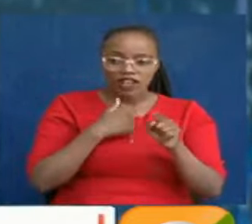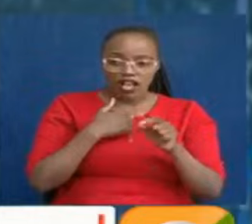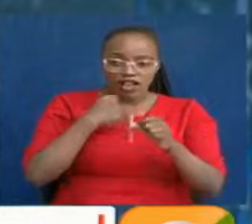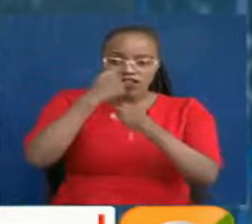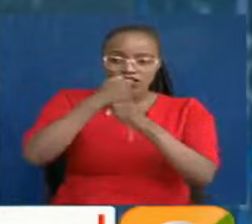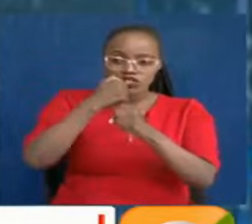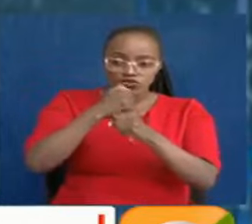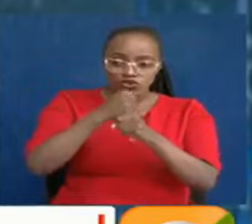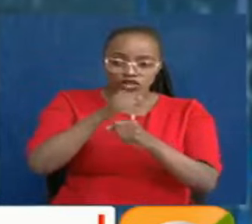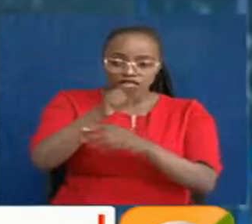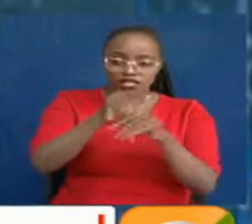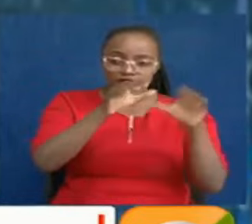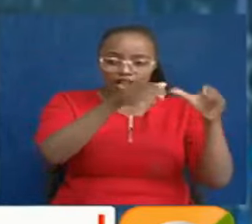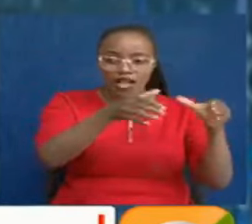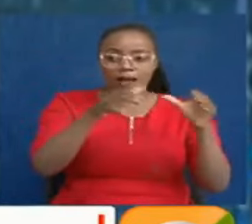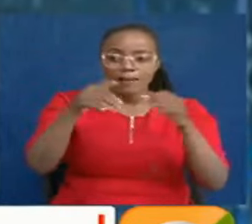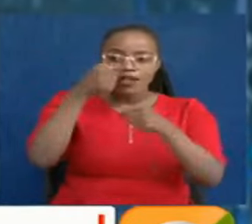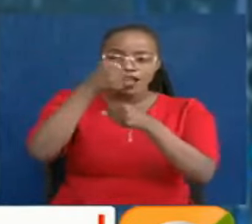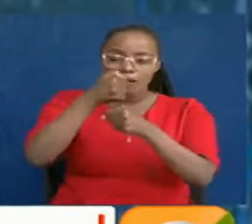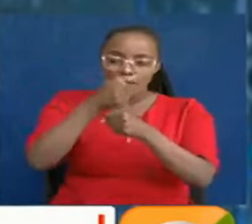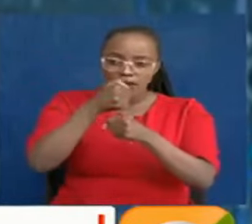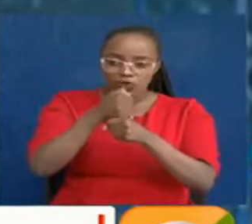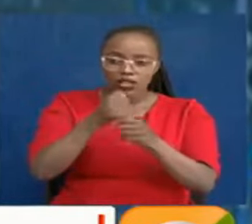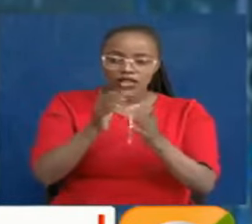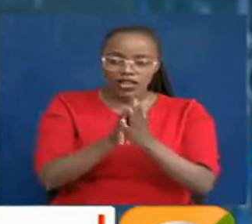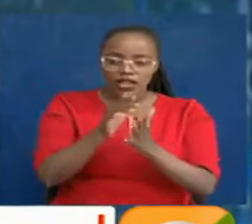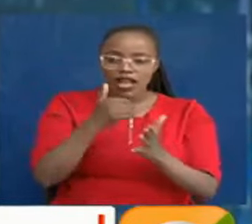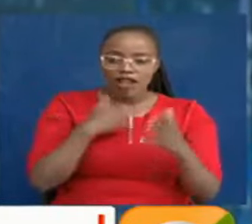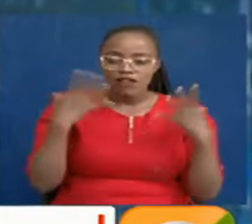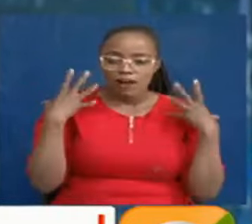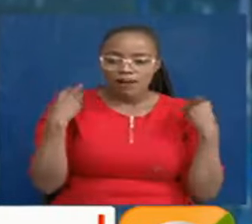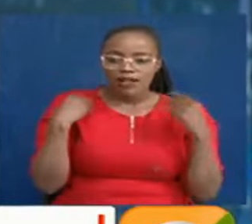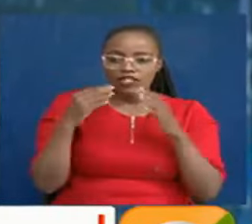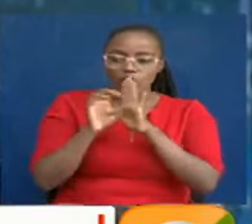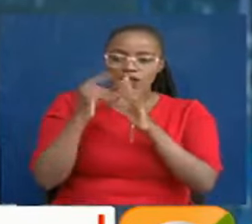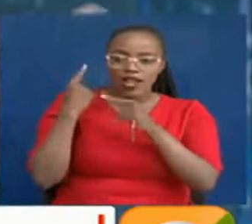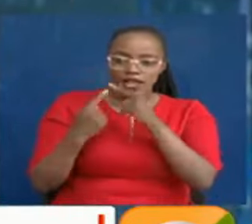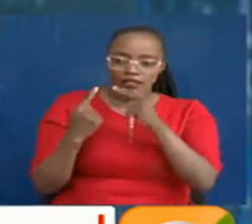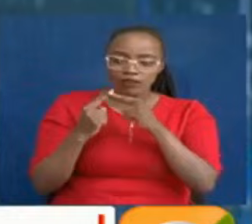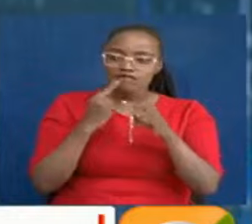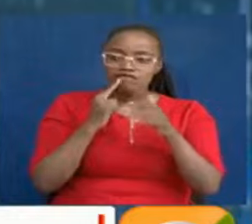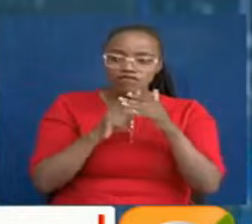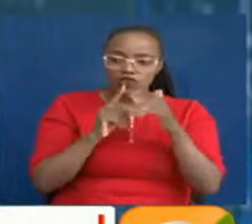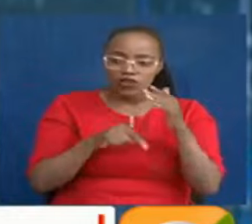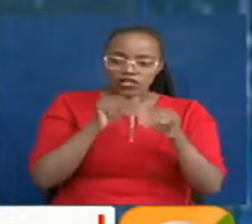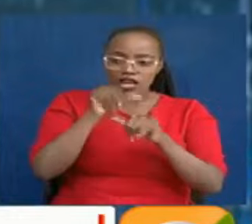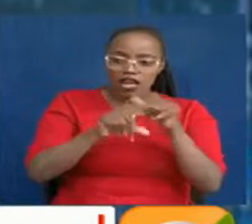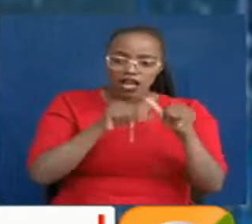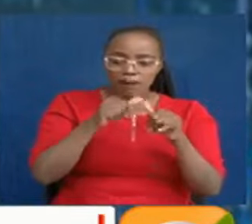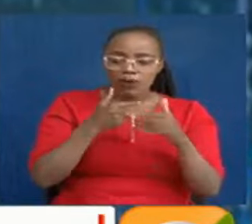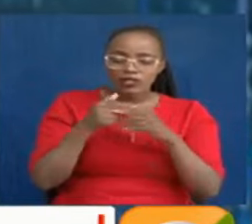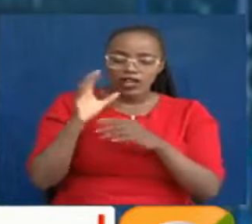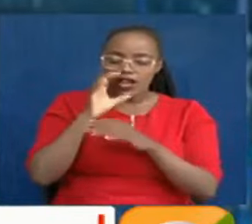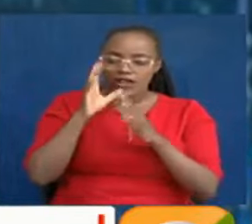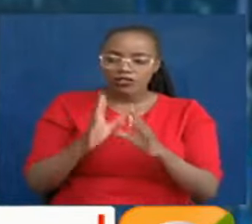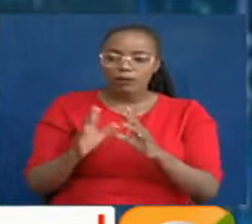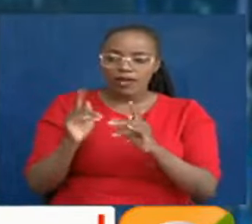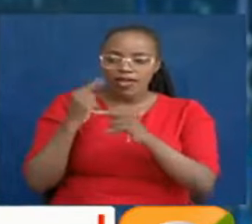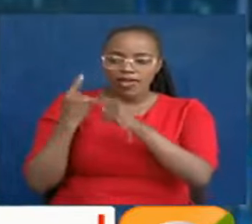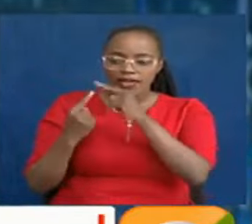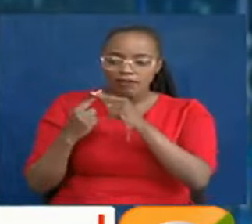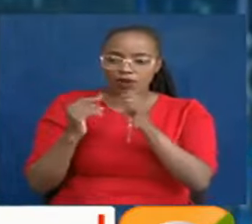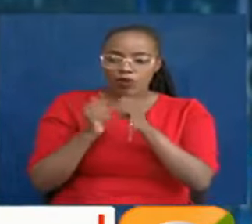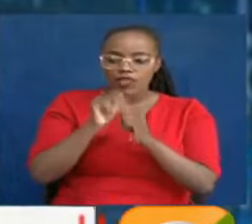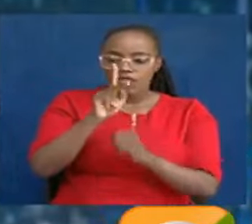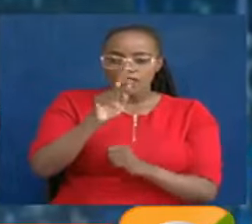this, this company was entering, and they have that practical experience. And he was telling me about his personal experience when he visited Konsa,